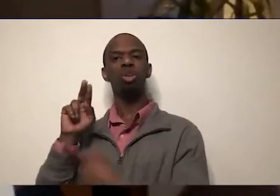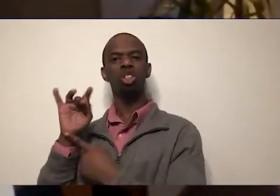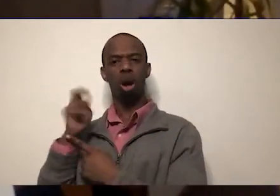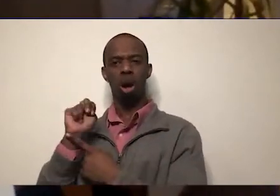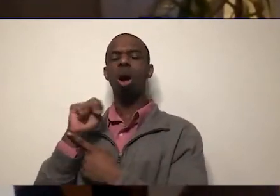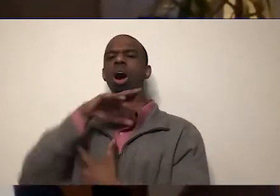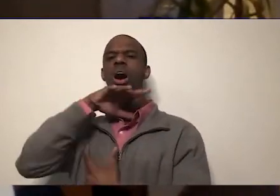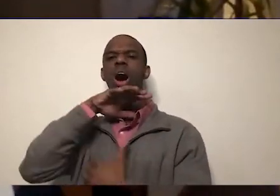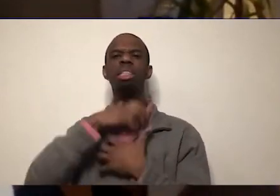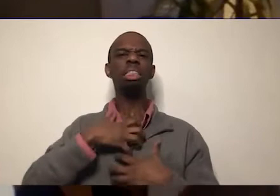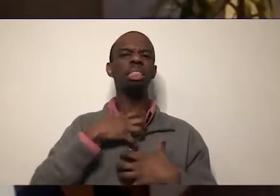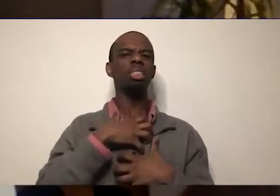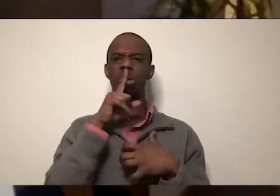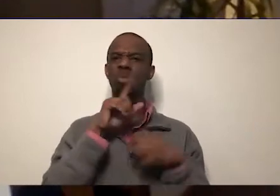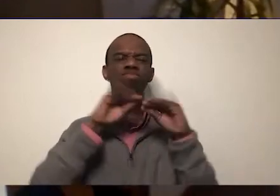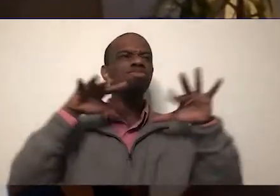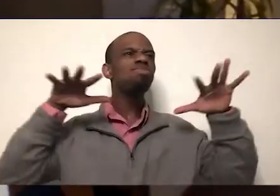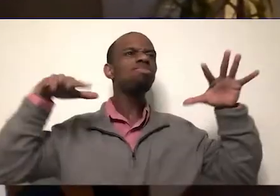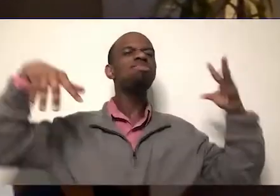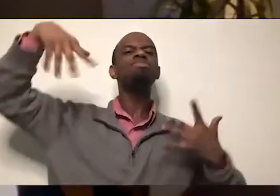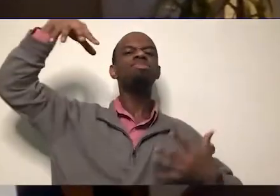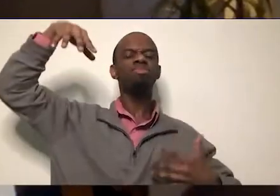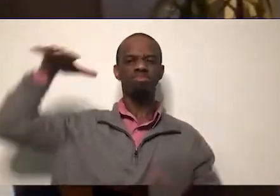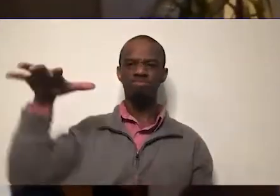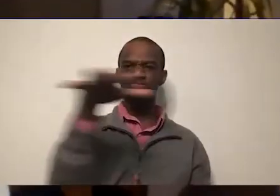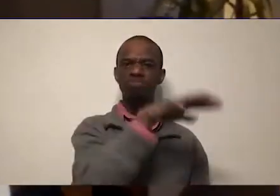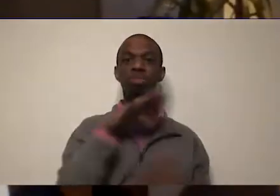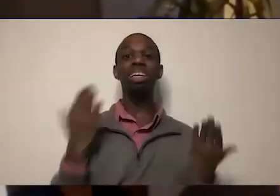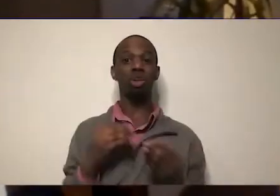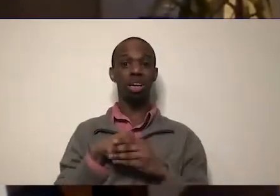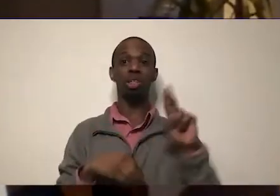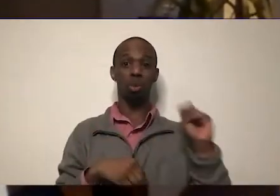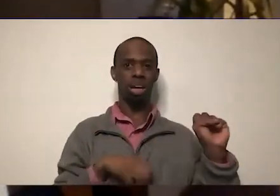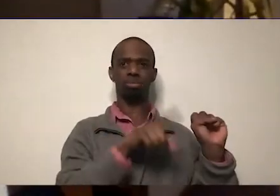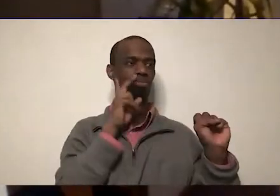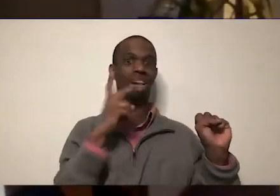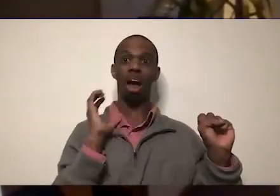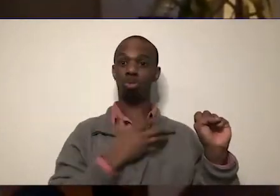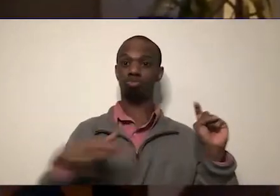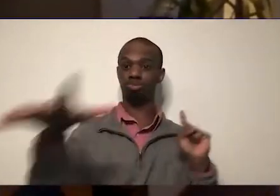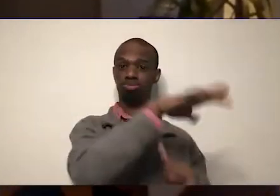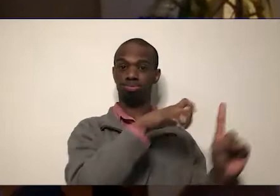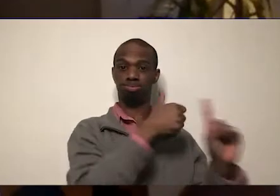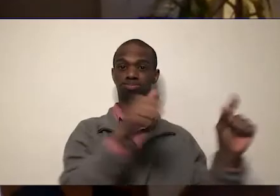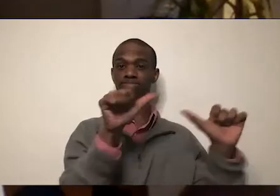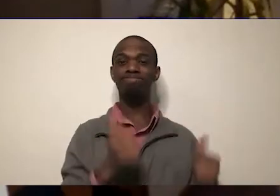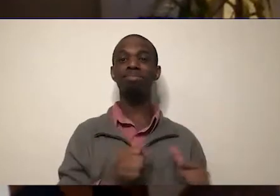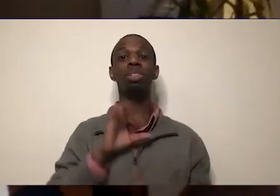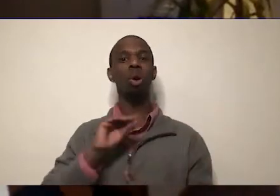resulting from EBAM machines that kind of suck and imprint levels of pollution on stripes of filtered